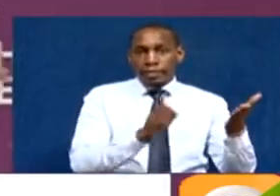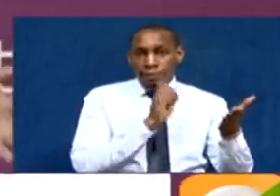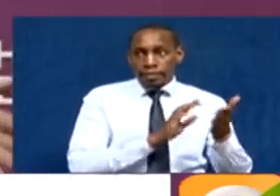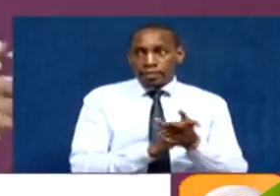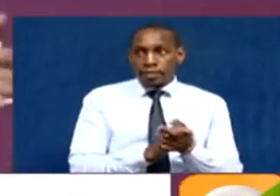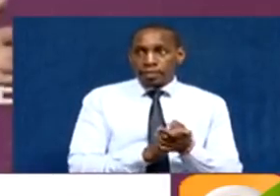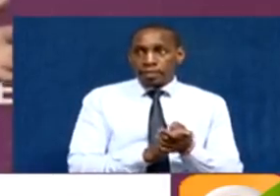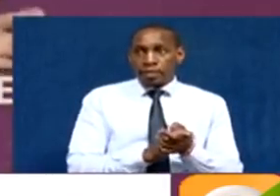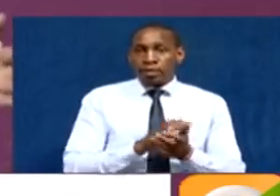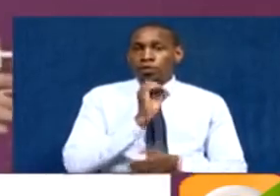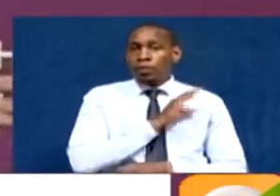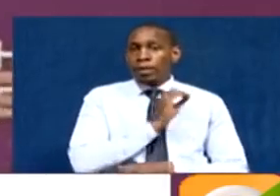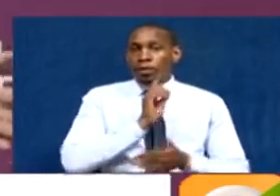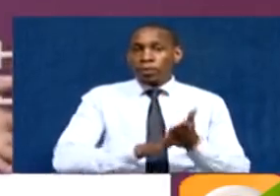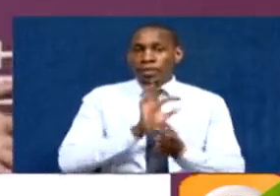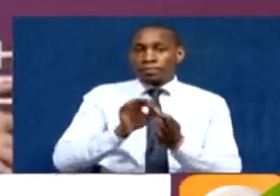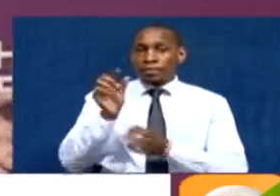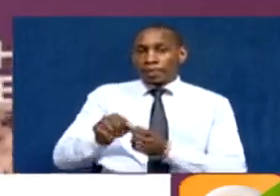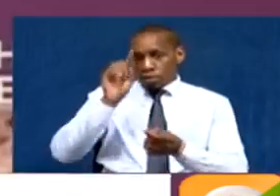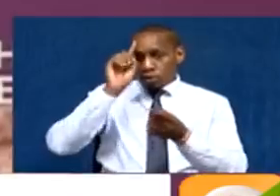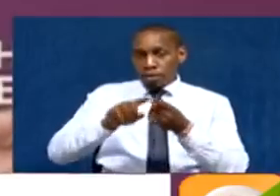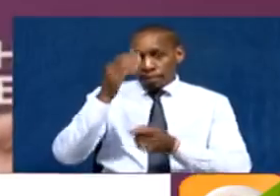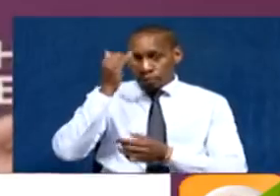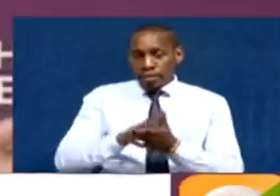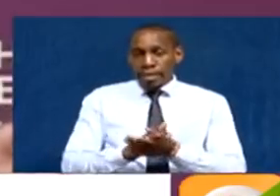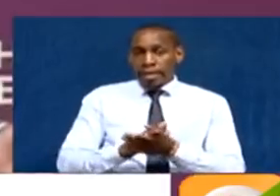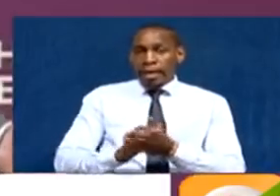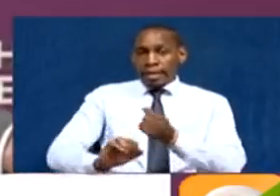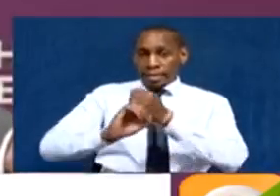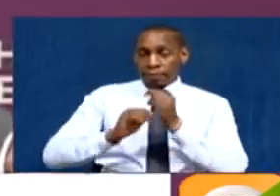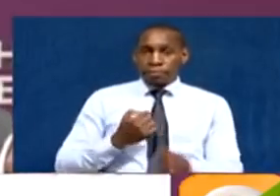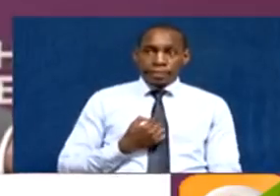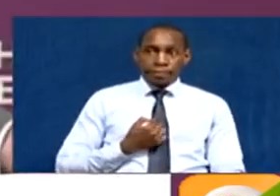there's always the cry that, oh, so-and-so is being targeted because he's my supporter.